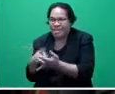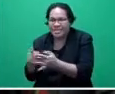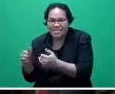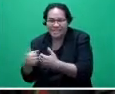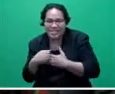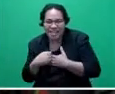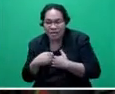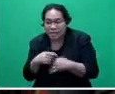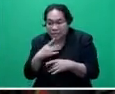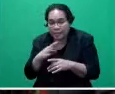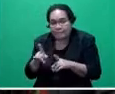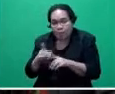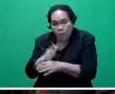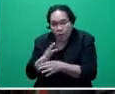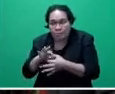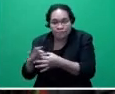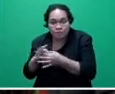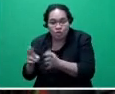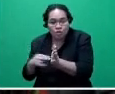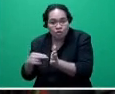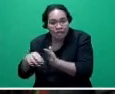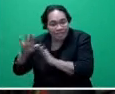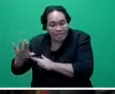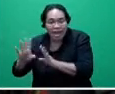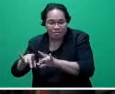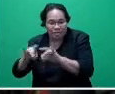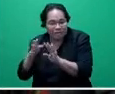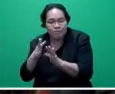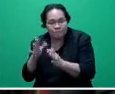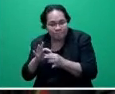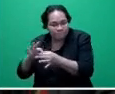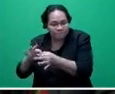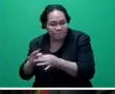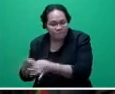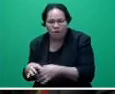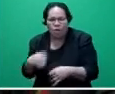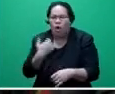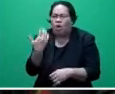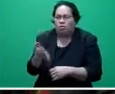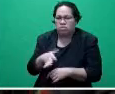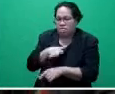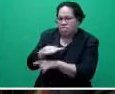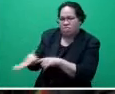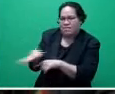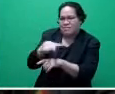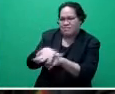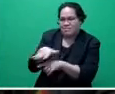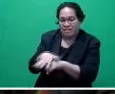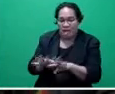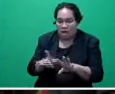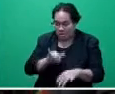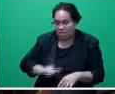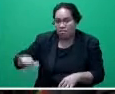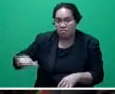Tread well with the New Zealanders and Australians. They know who we are. How more frequent we belittle them. Because without Bulla Bubble, it